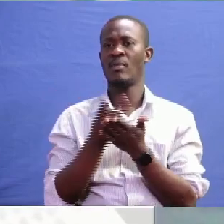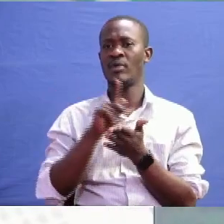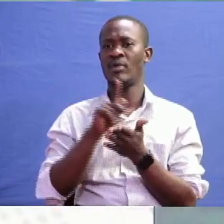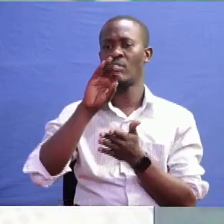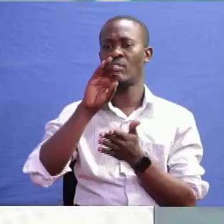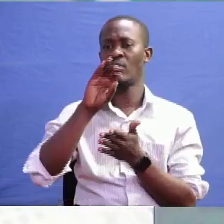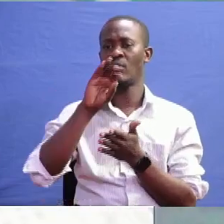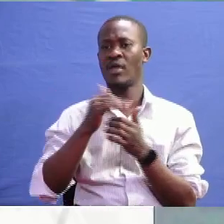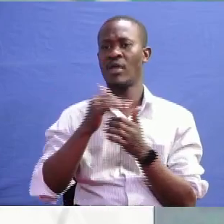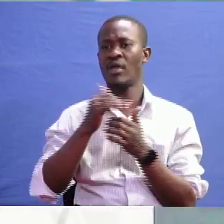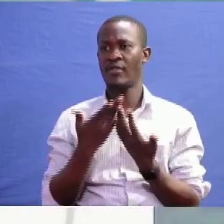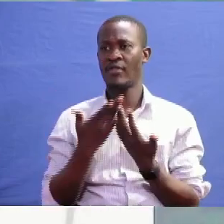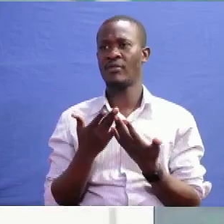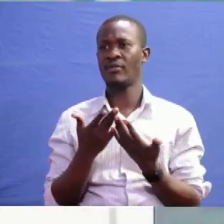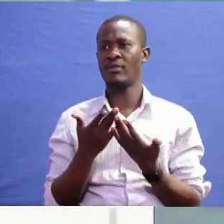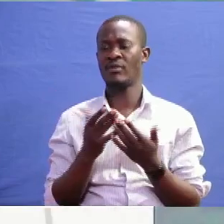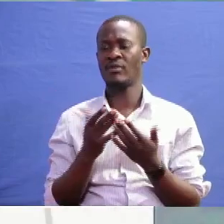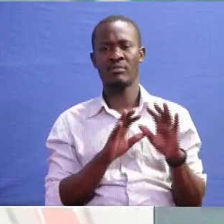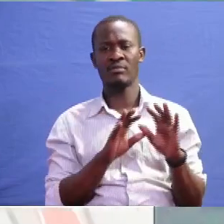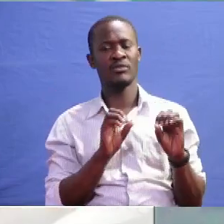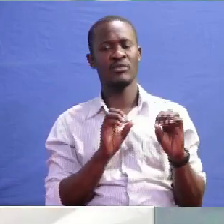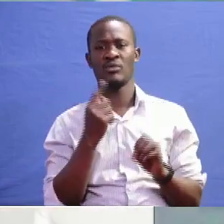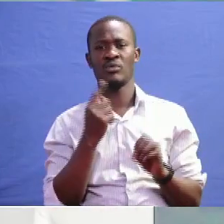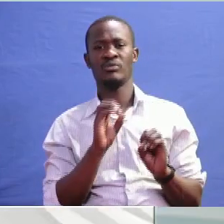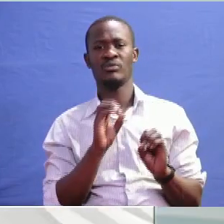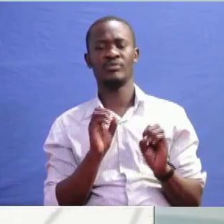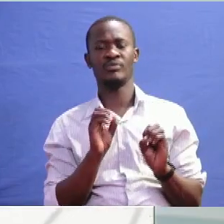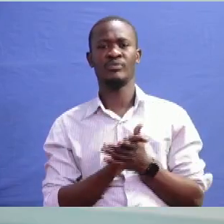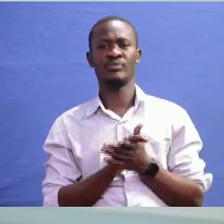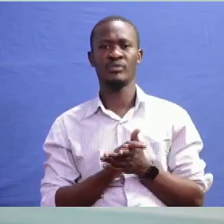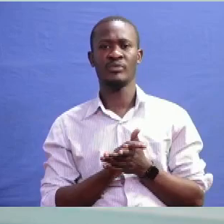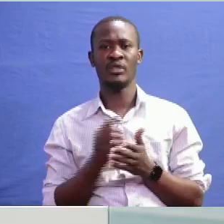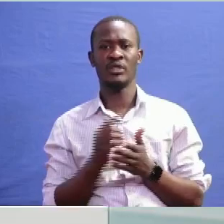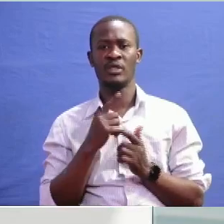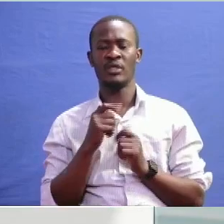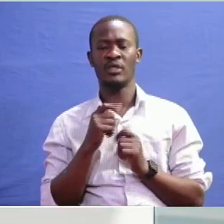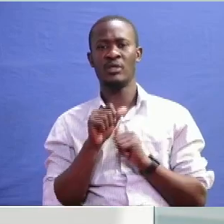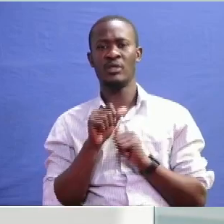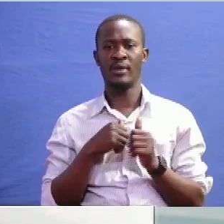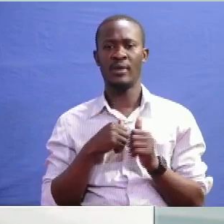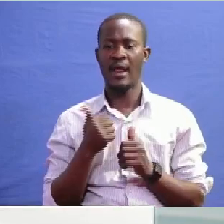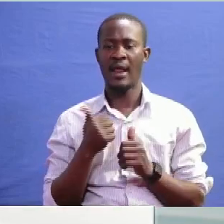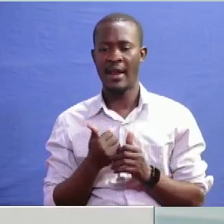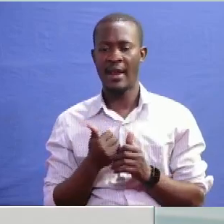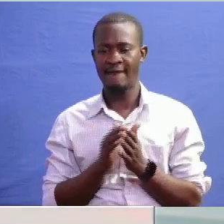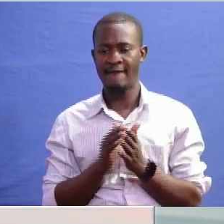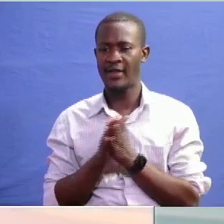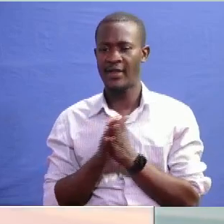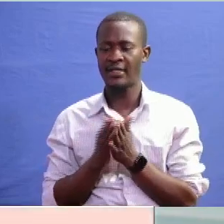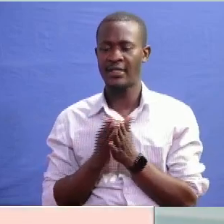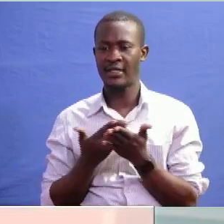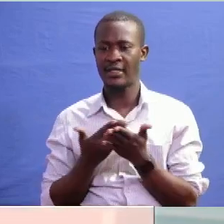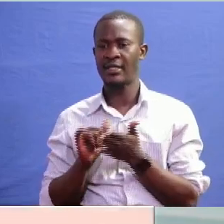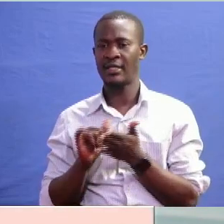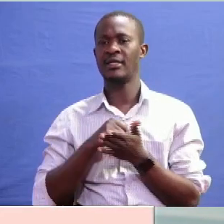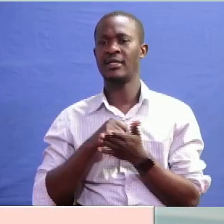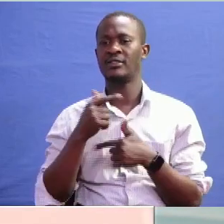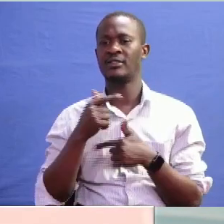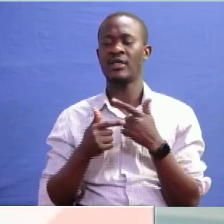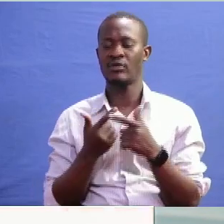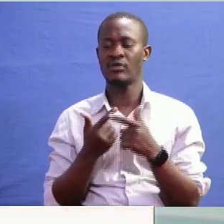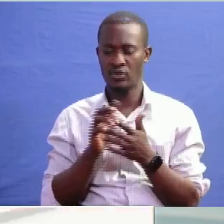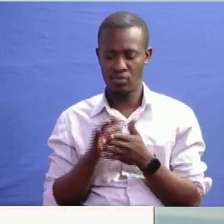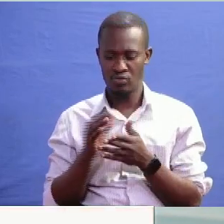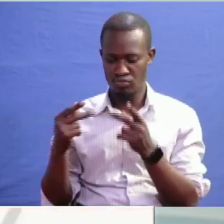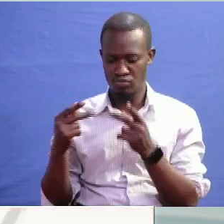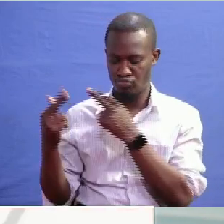figure. Okay. So nobody is going to be left behind. All right. Yeah. Let's talk about another very interesting thing to take into